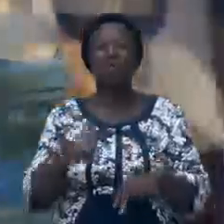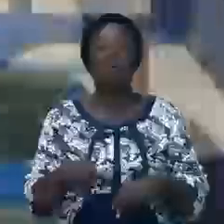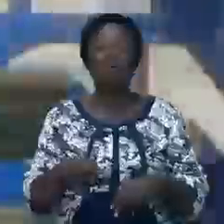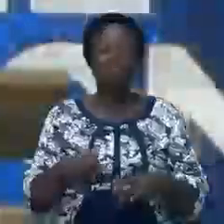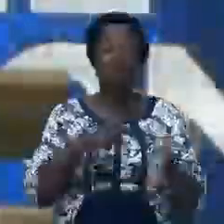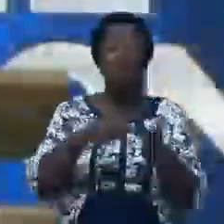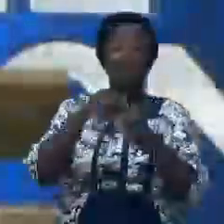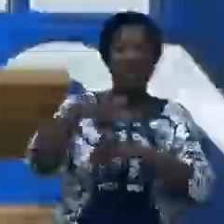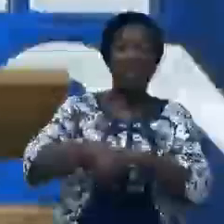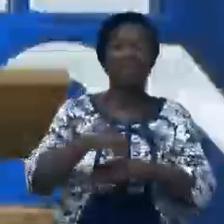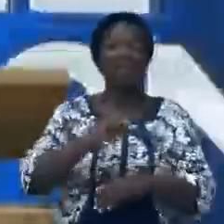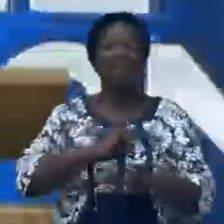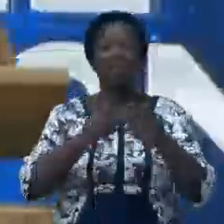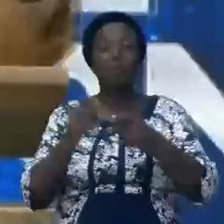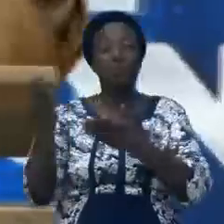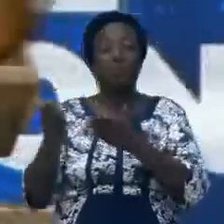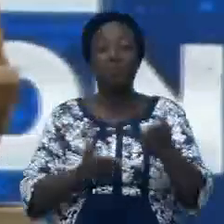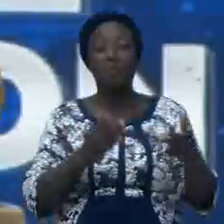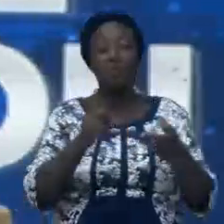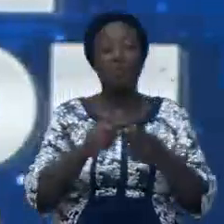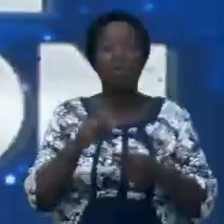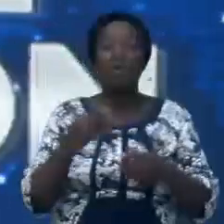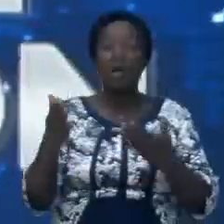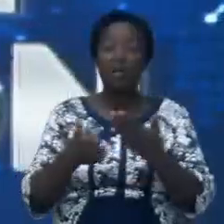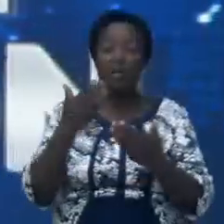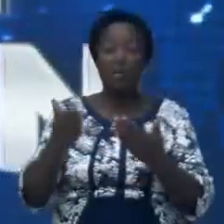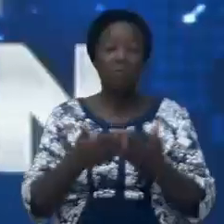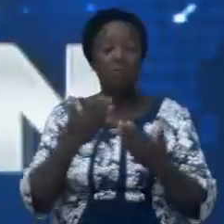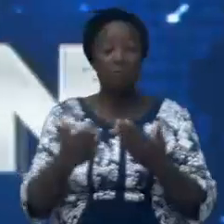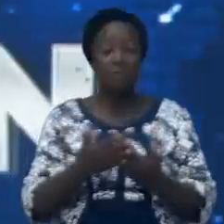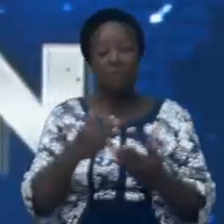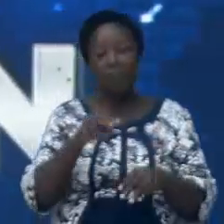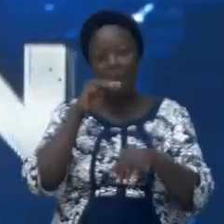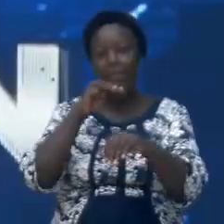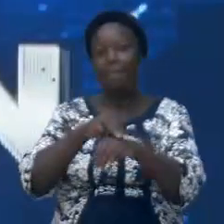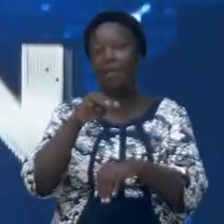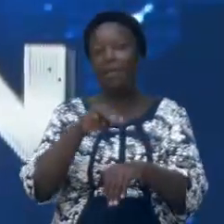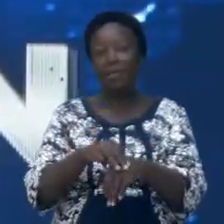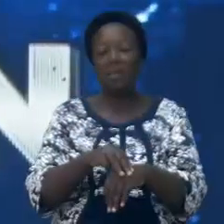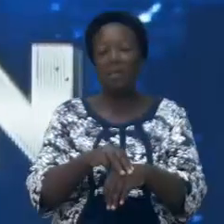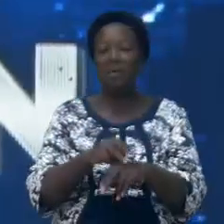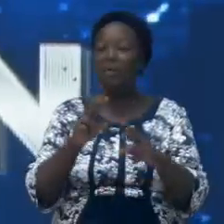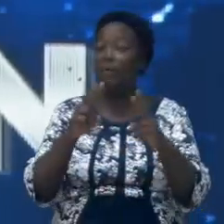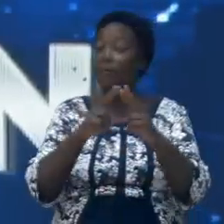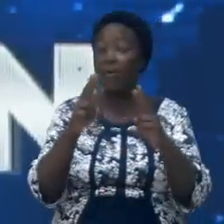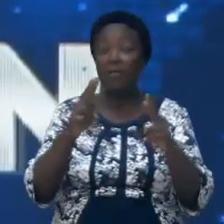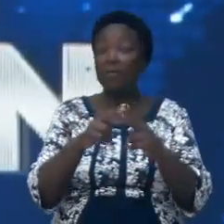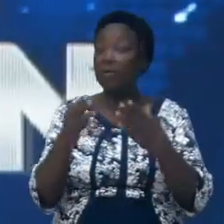God bless you. You can sit down. Tonight, I want to bring to you a very simple